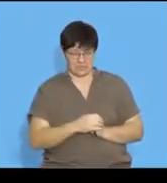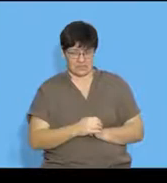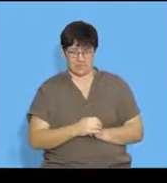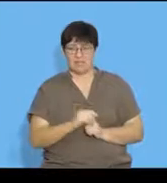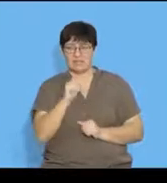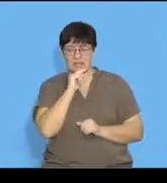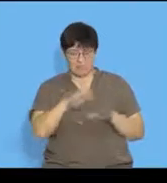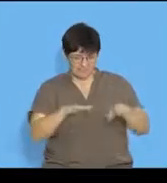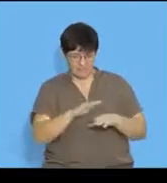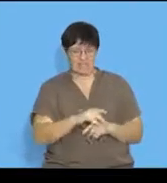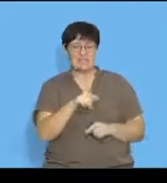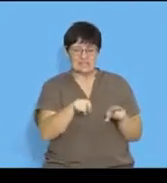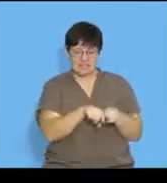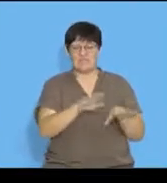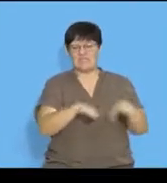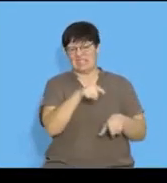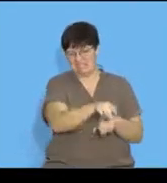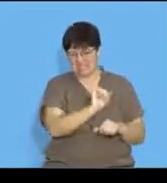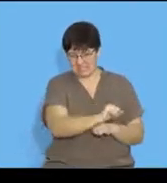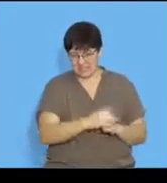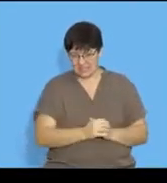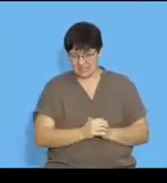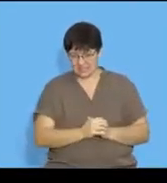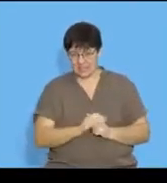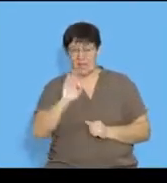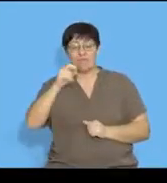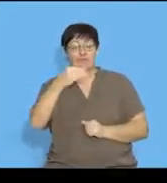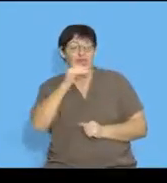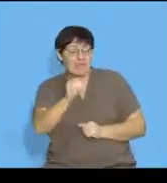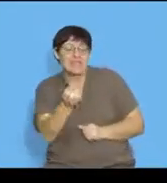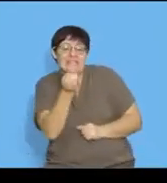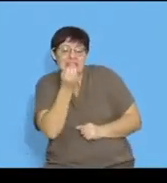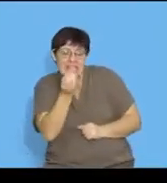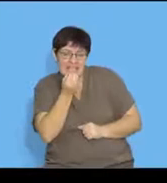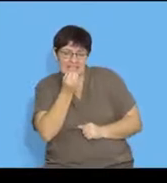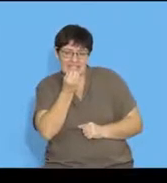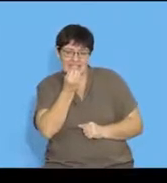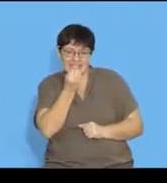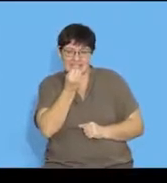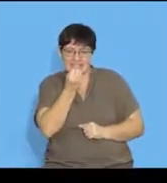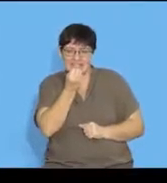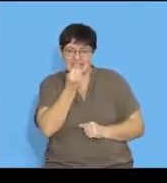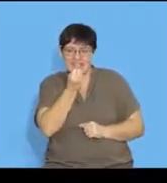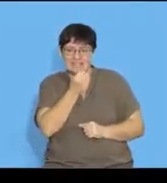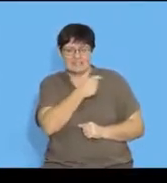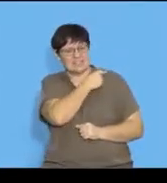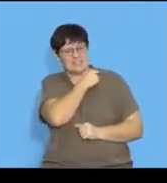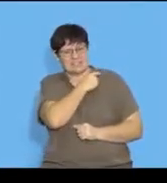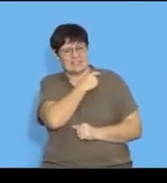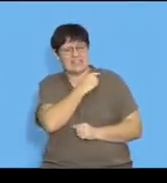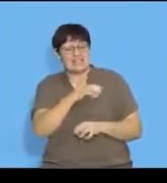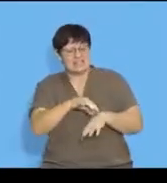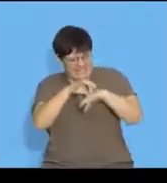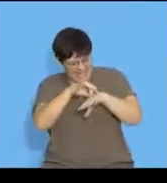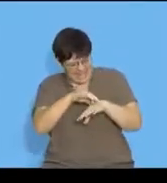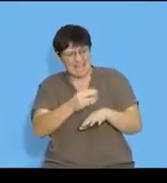pedis, feet. Right, so it's a fungus that is eating here, again, it likes the skin. Your skin has